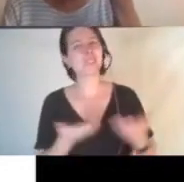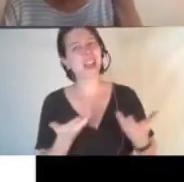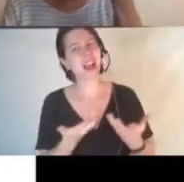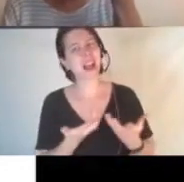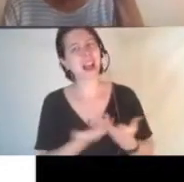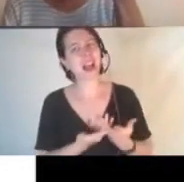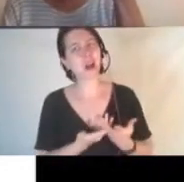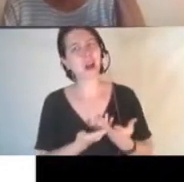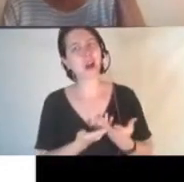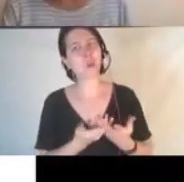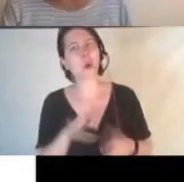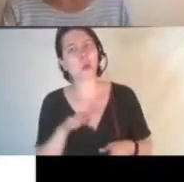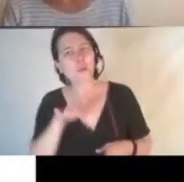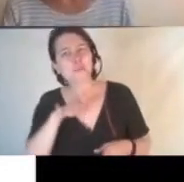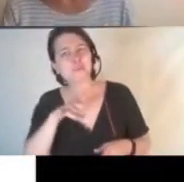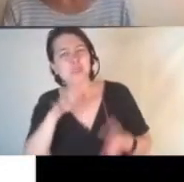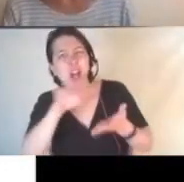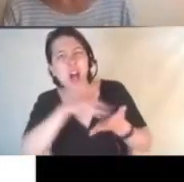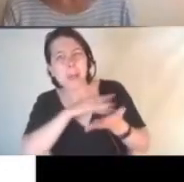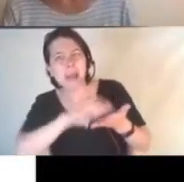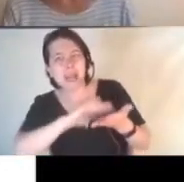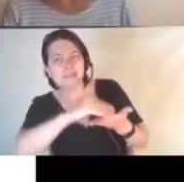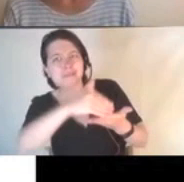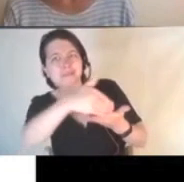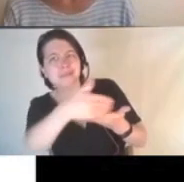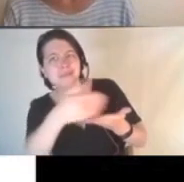Actually, can you just slant your iPad up a little bit so we can see you?